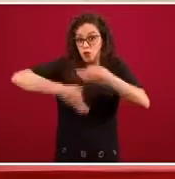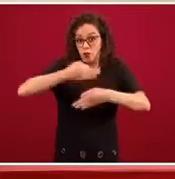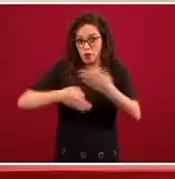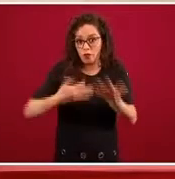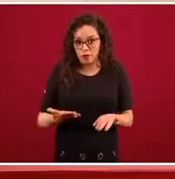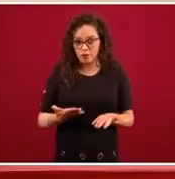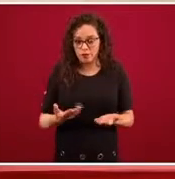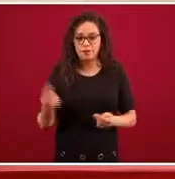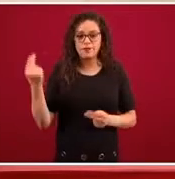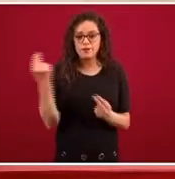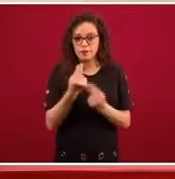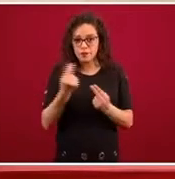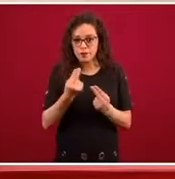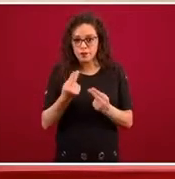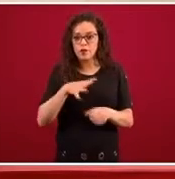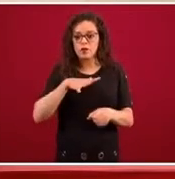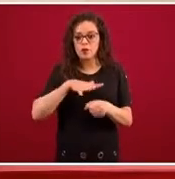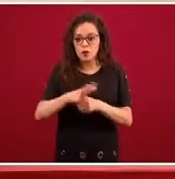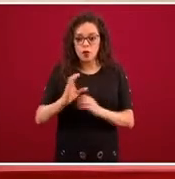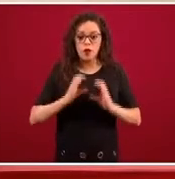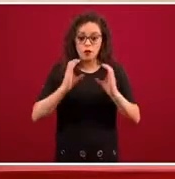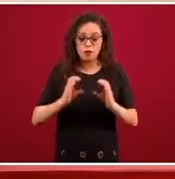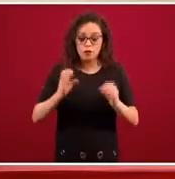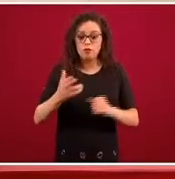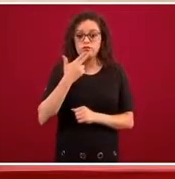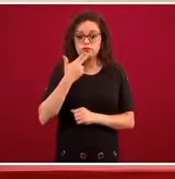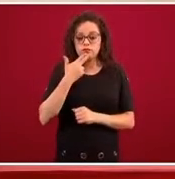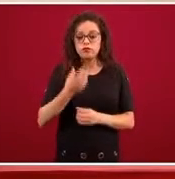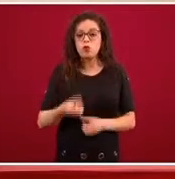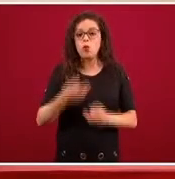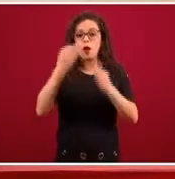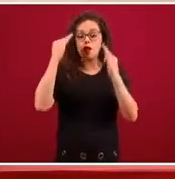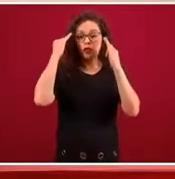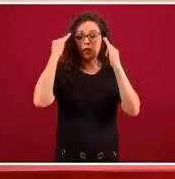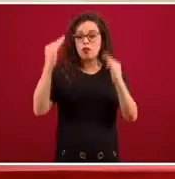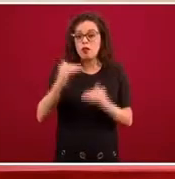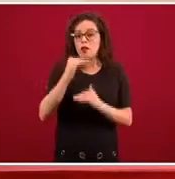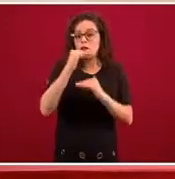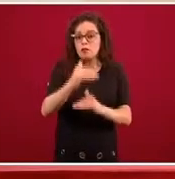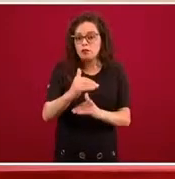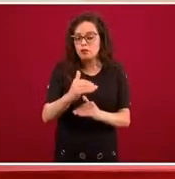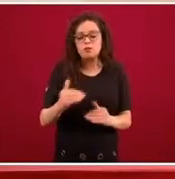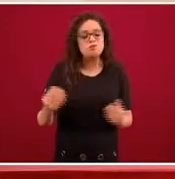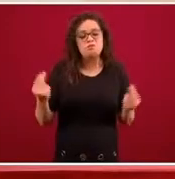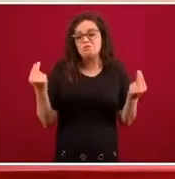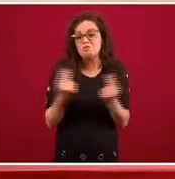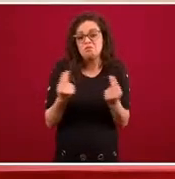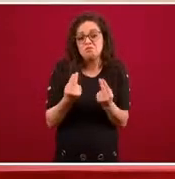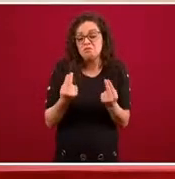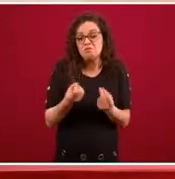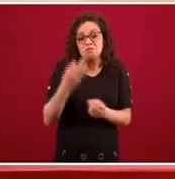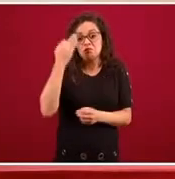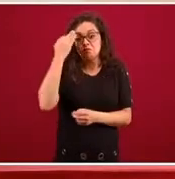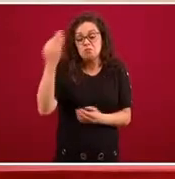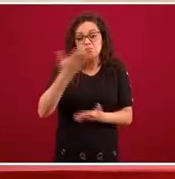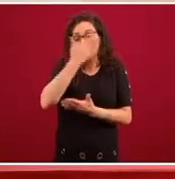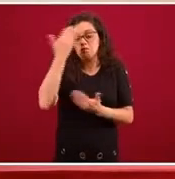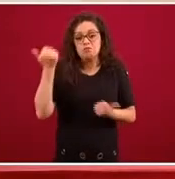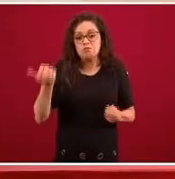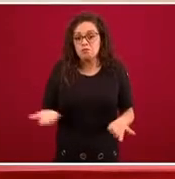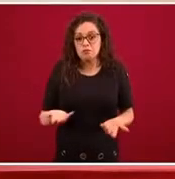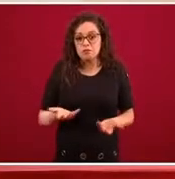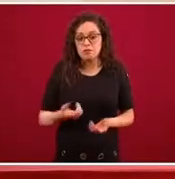overall well-being. So we made the choice, and we are acting accordingly, that we